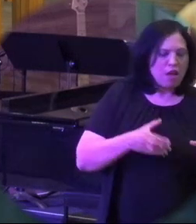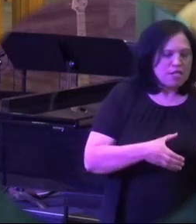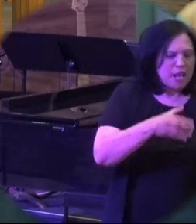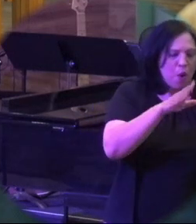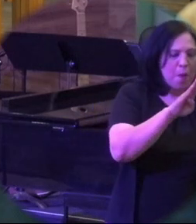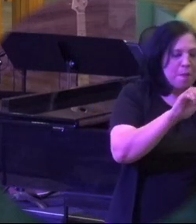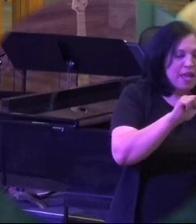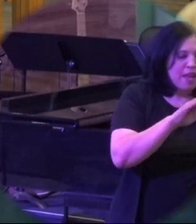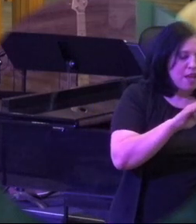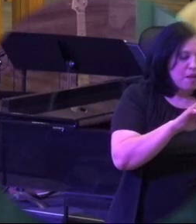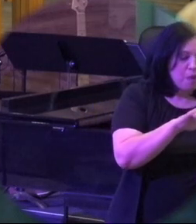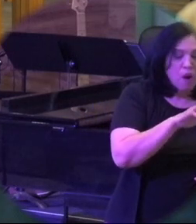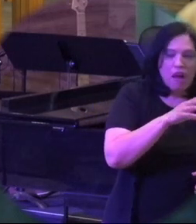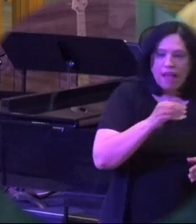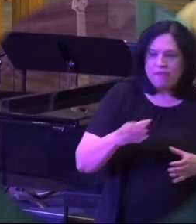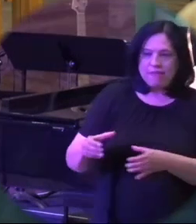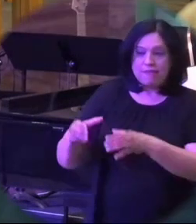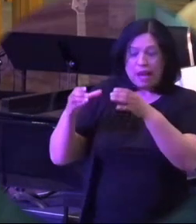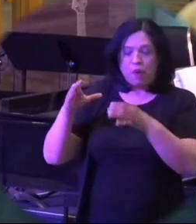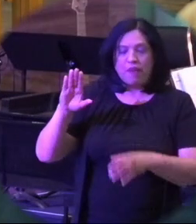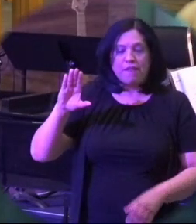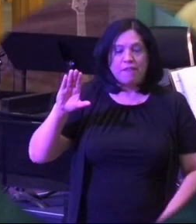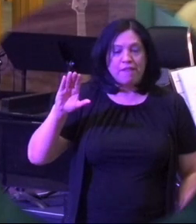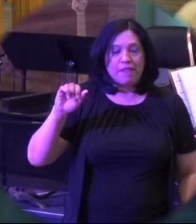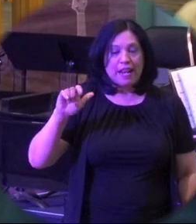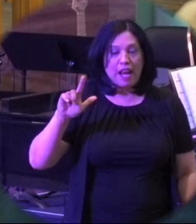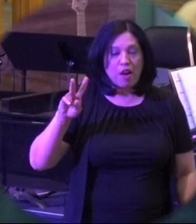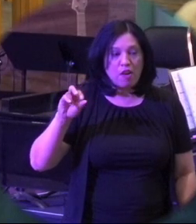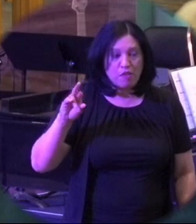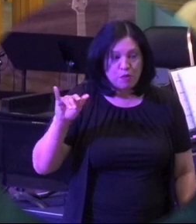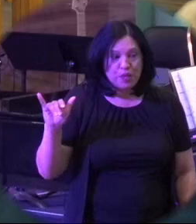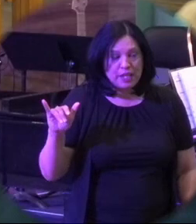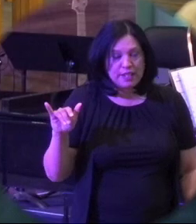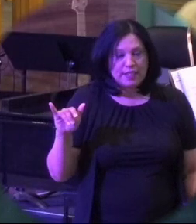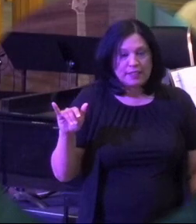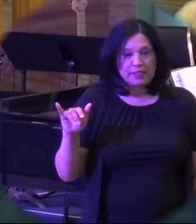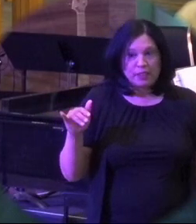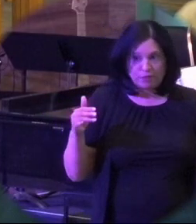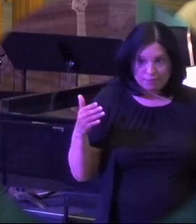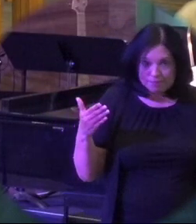Tower of Calvary. And here we go.